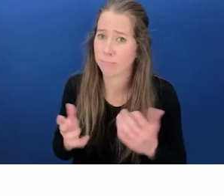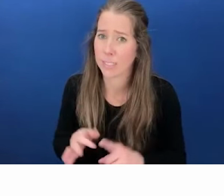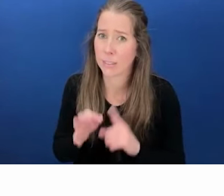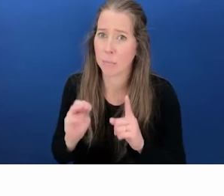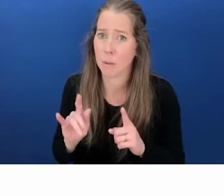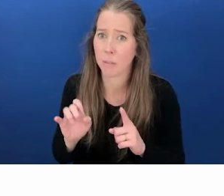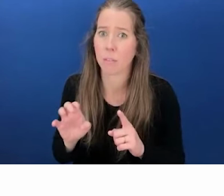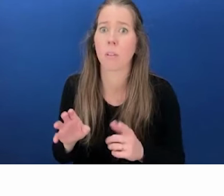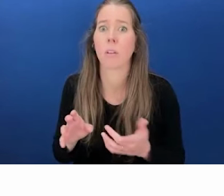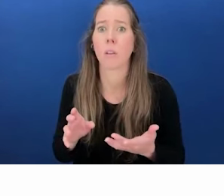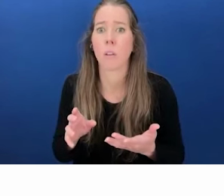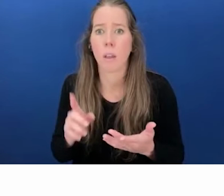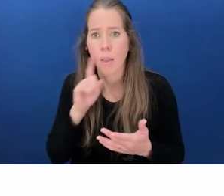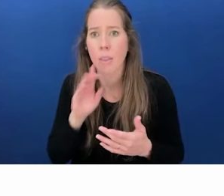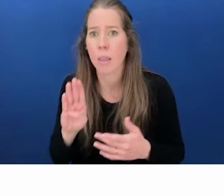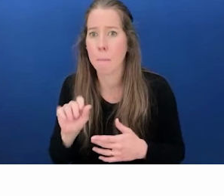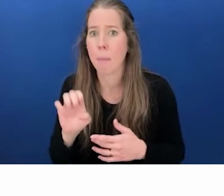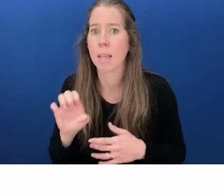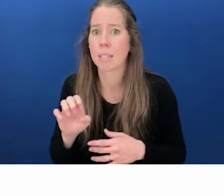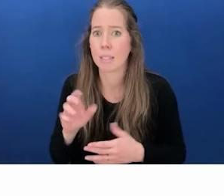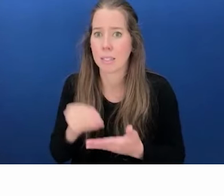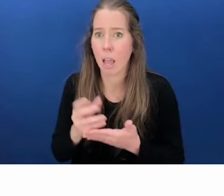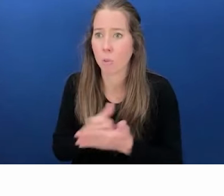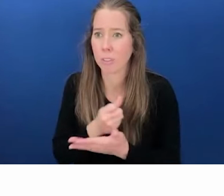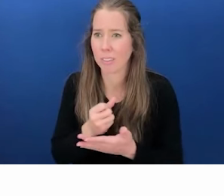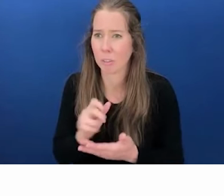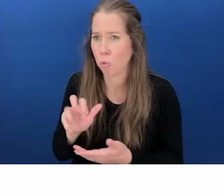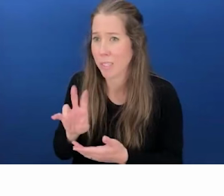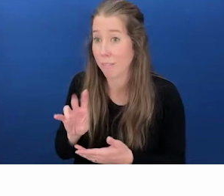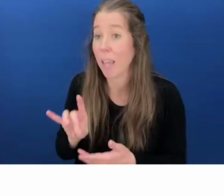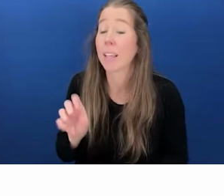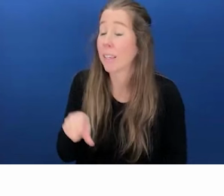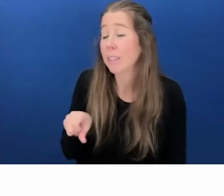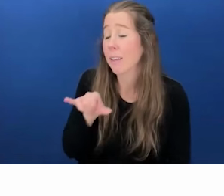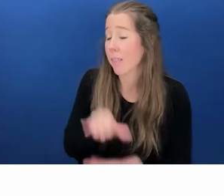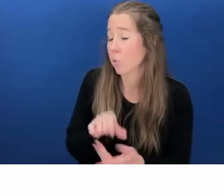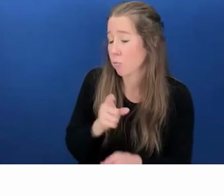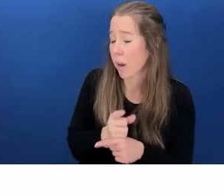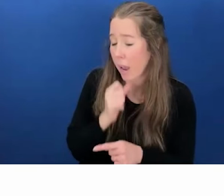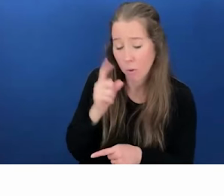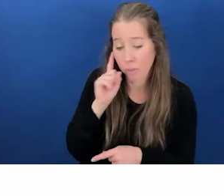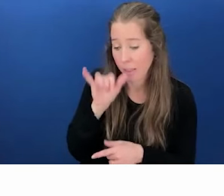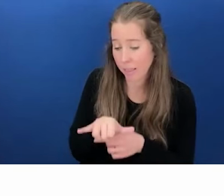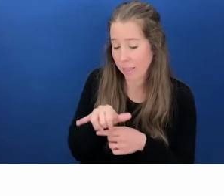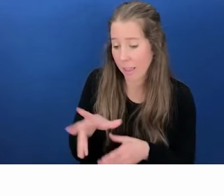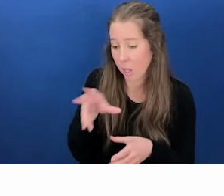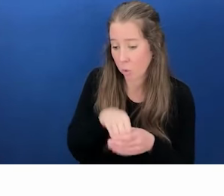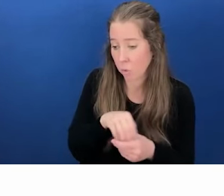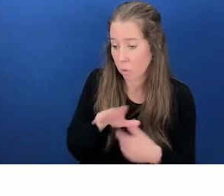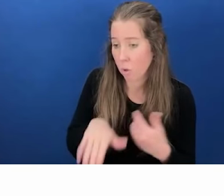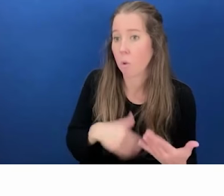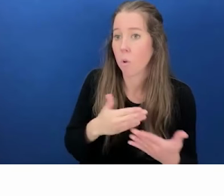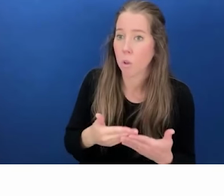yeah. I think base salary is 378. Yeah, base is that. Yeah. That's not, I don't think that's including all the, you know,